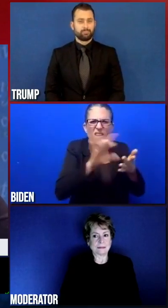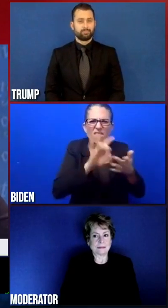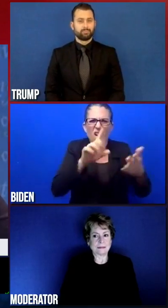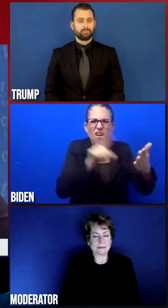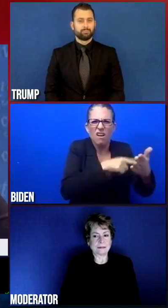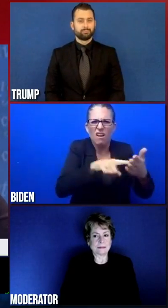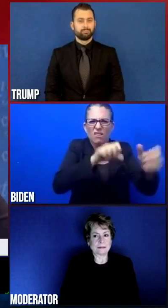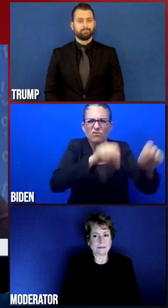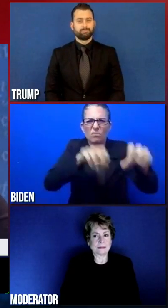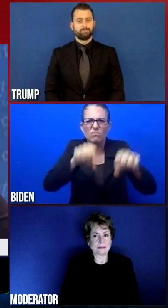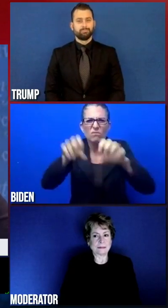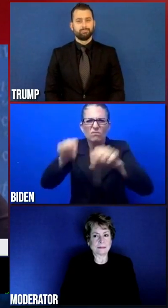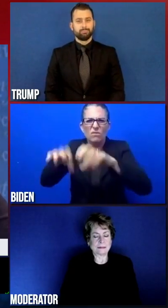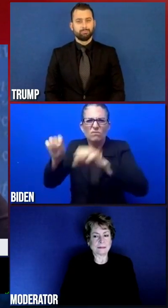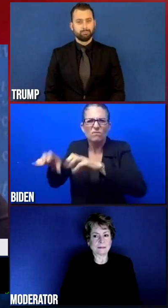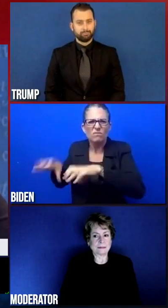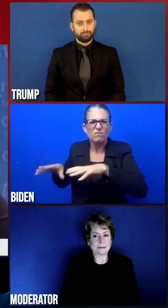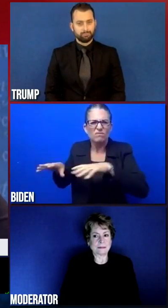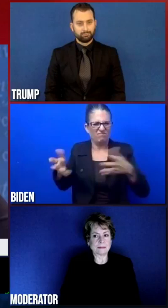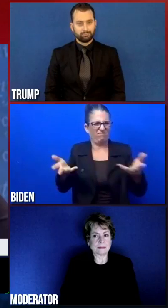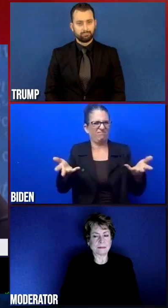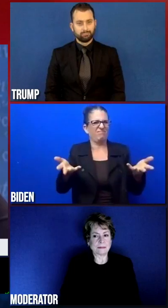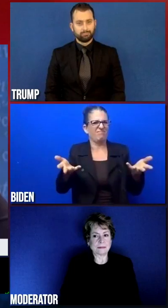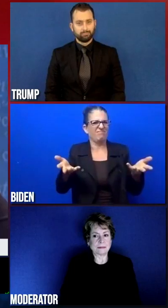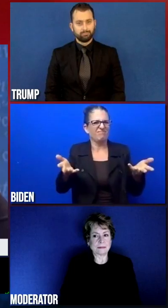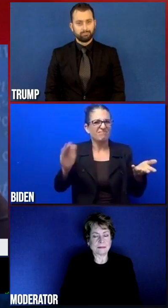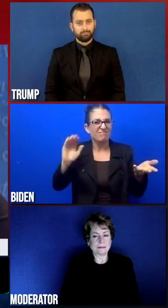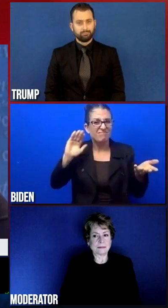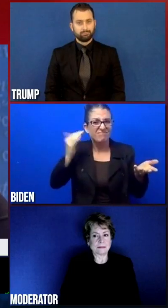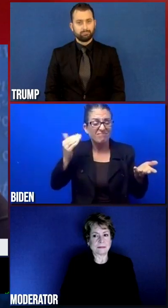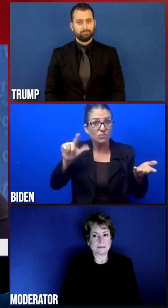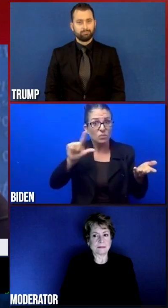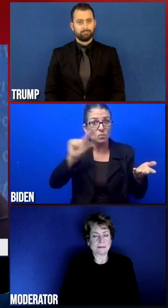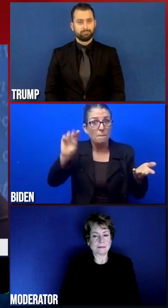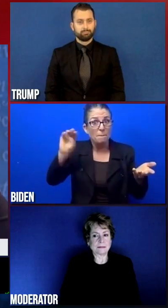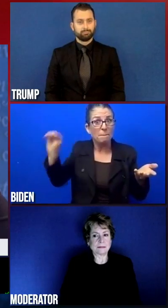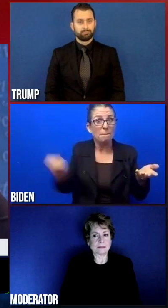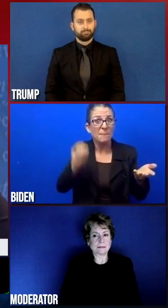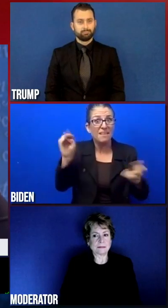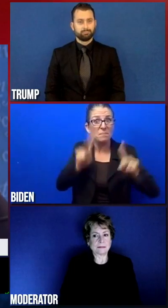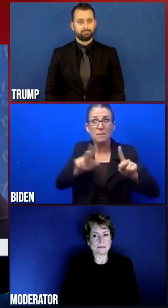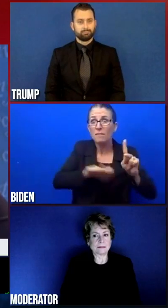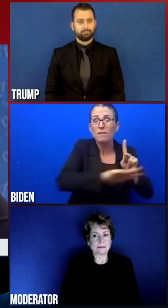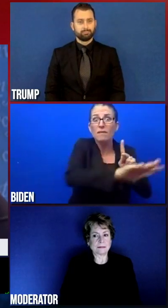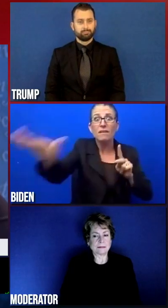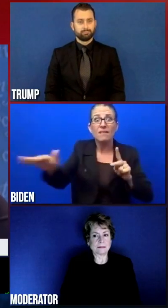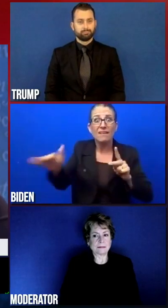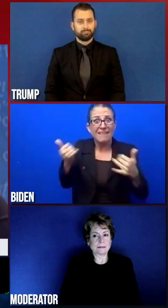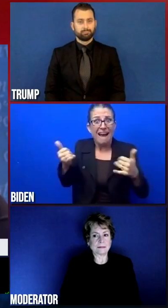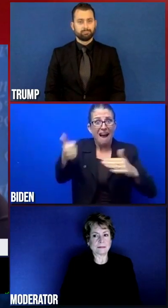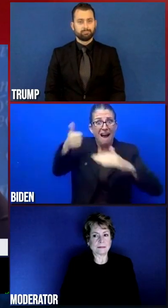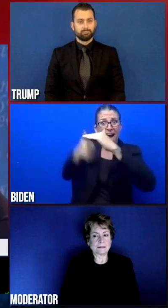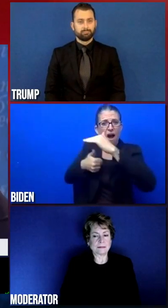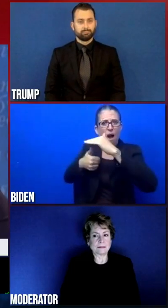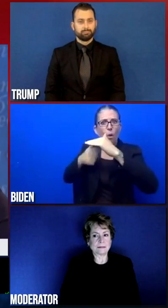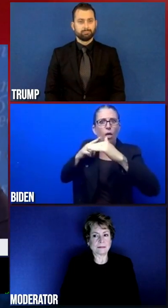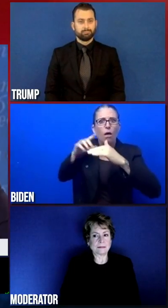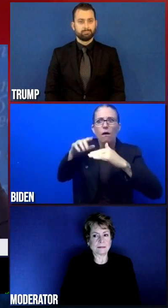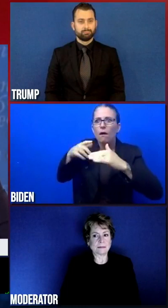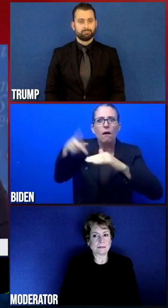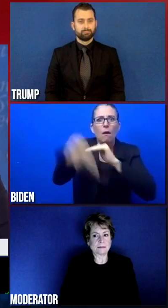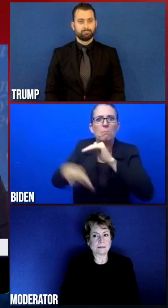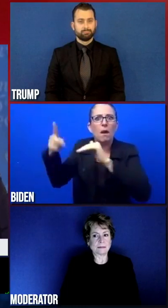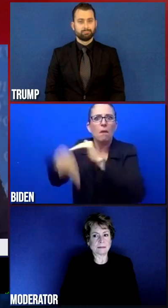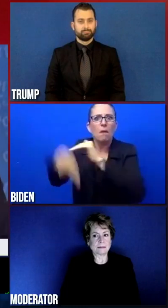people from having insurance, health insurance now, if it goes into court. And